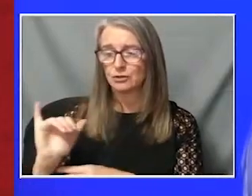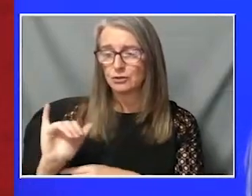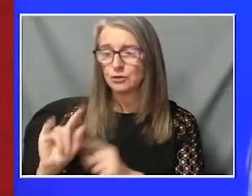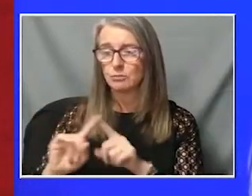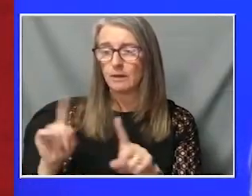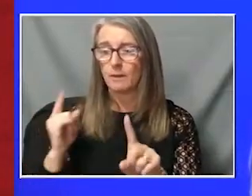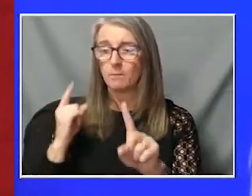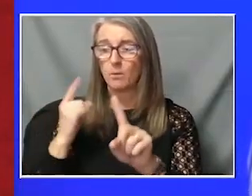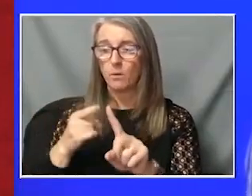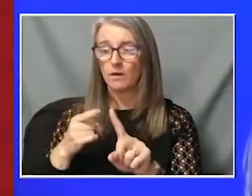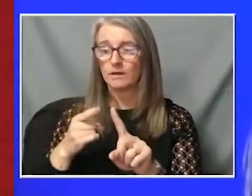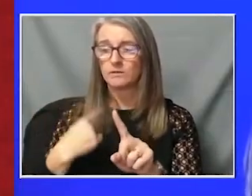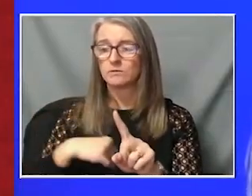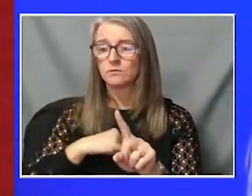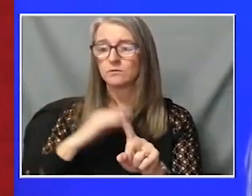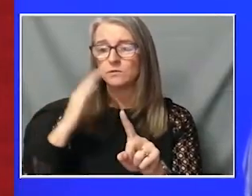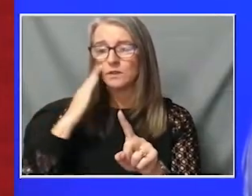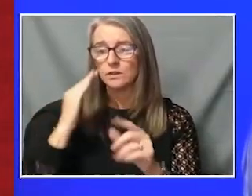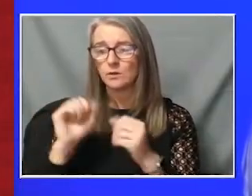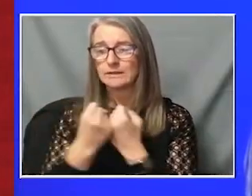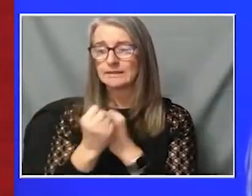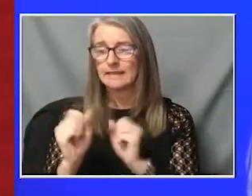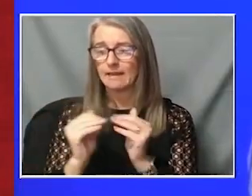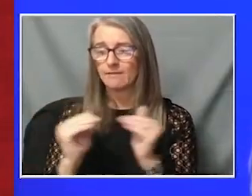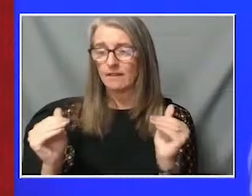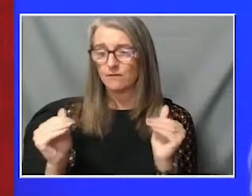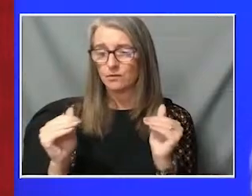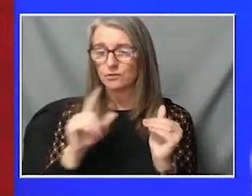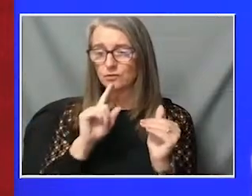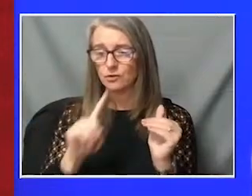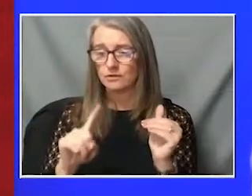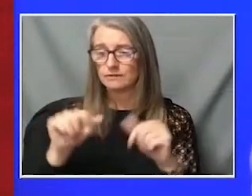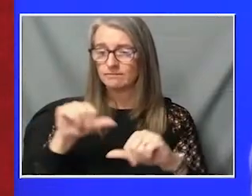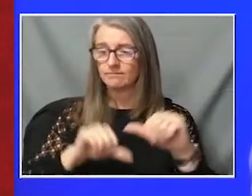being, we know what safe levels are, and I think there's science